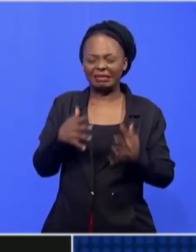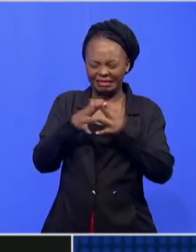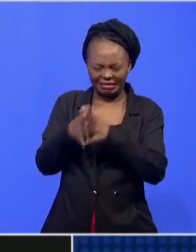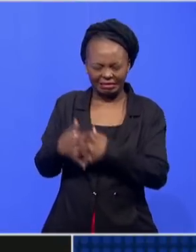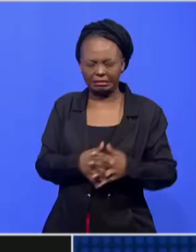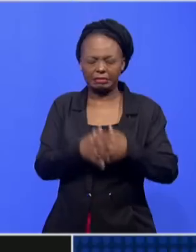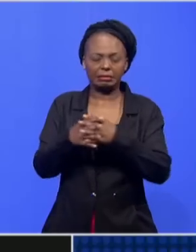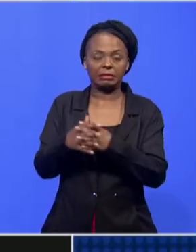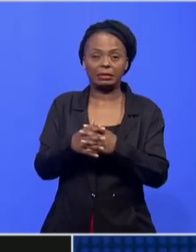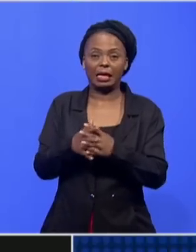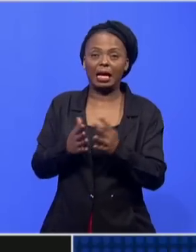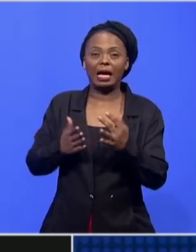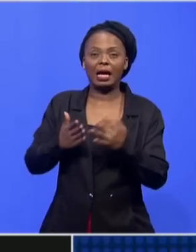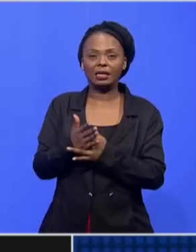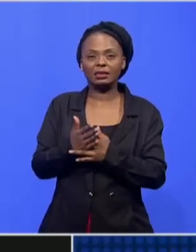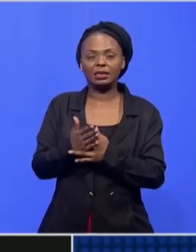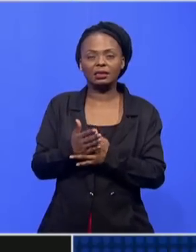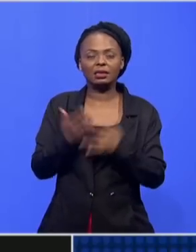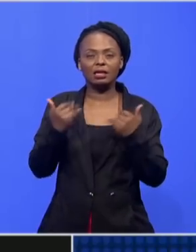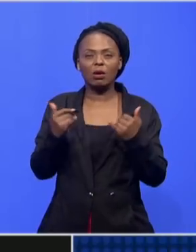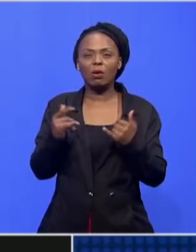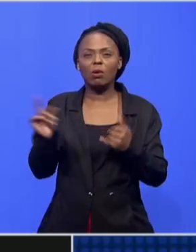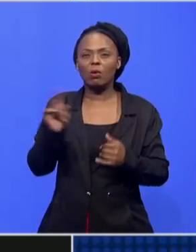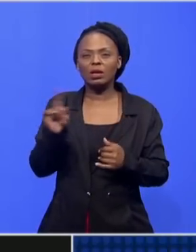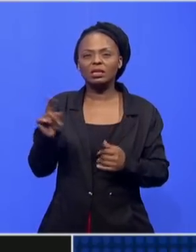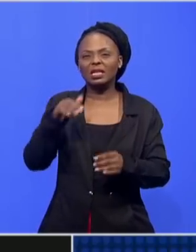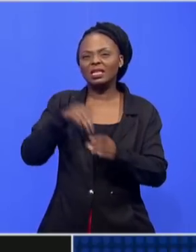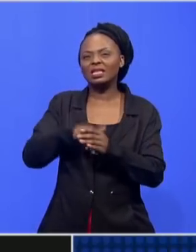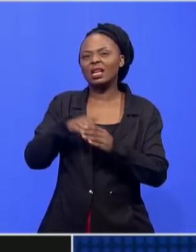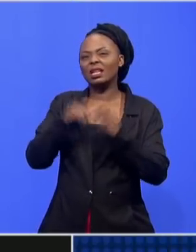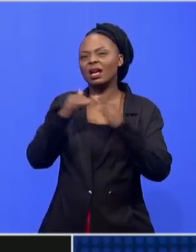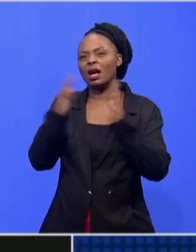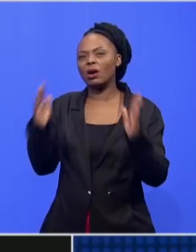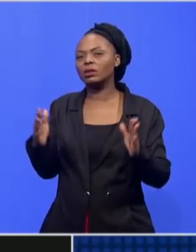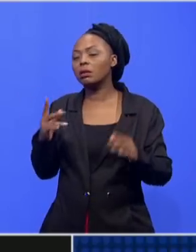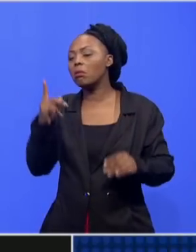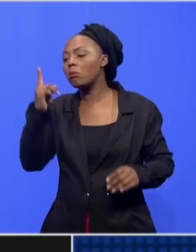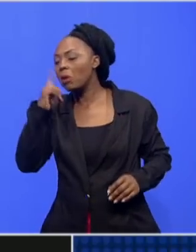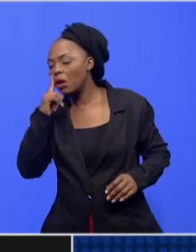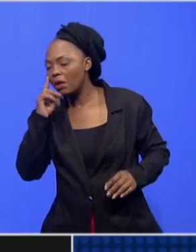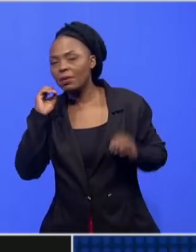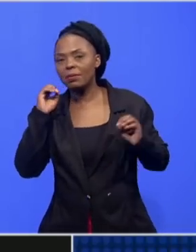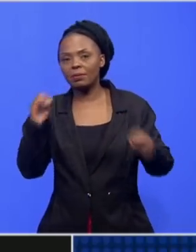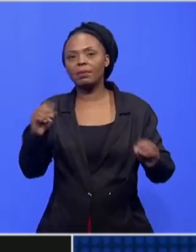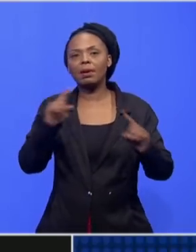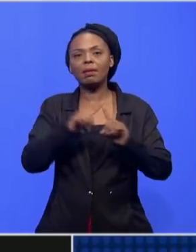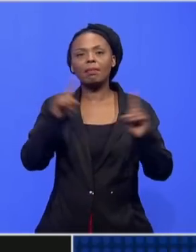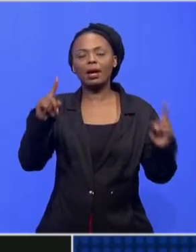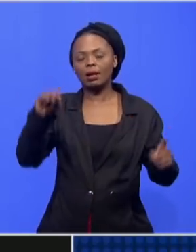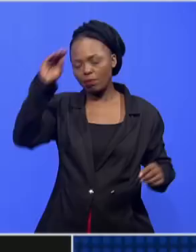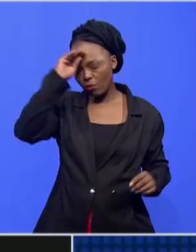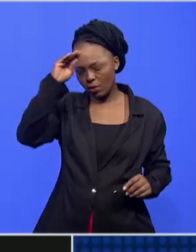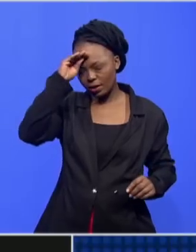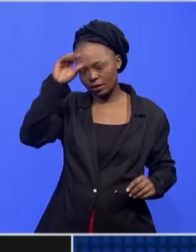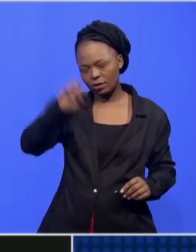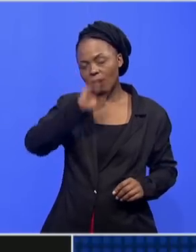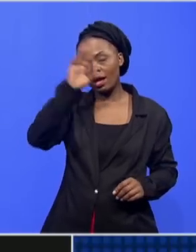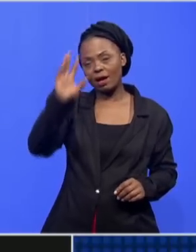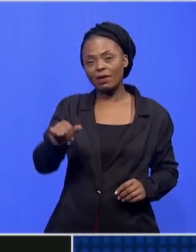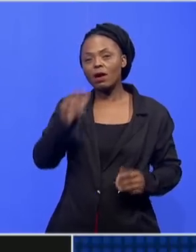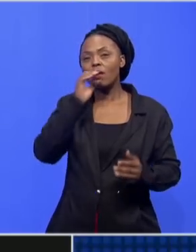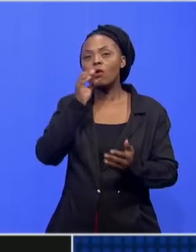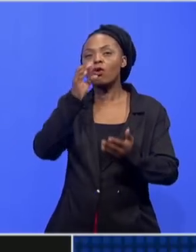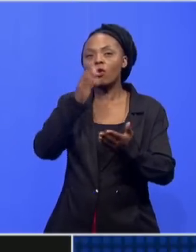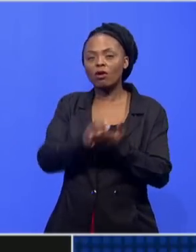and have a look of what was inside the house. But the South African Police Force confirmed to us